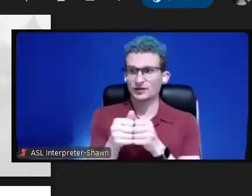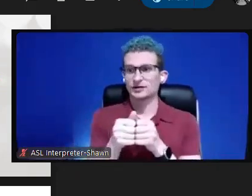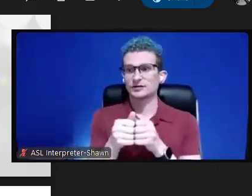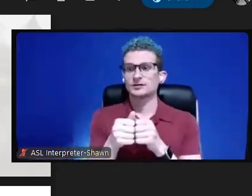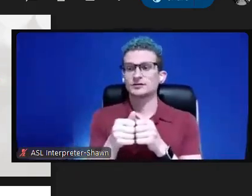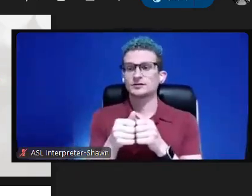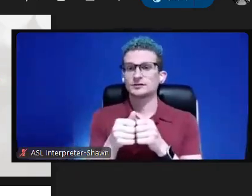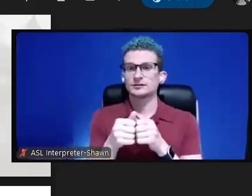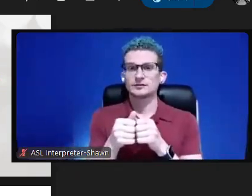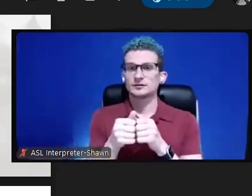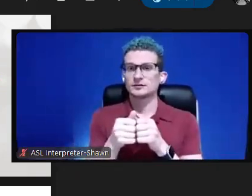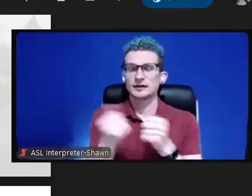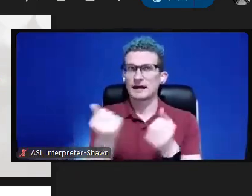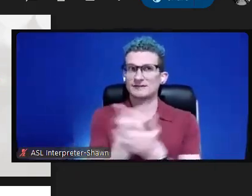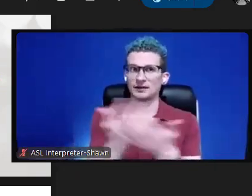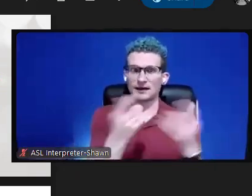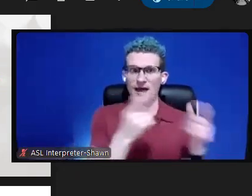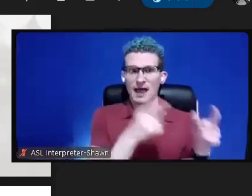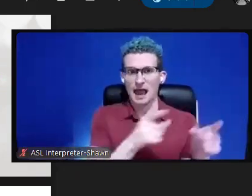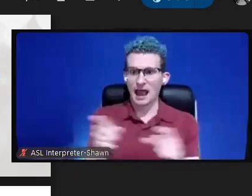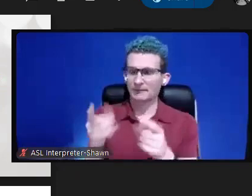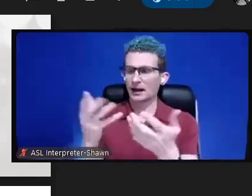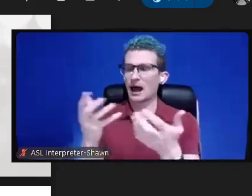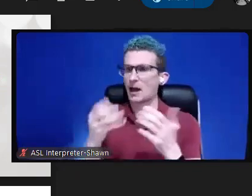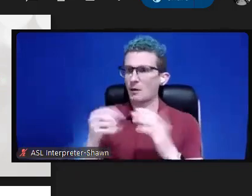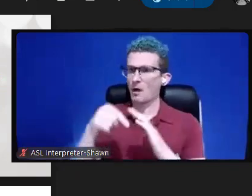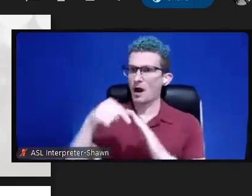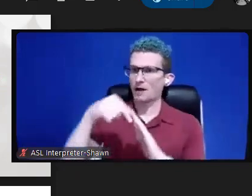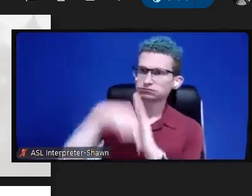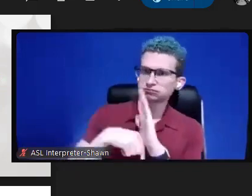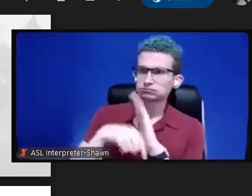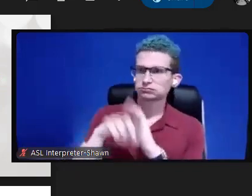we could get a whole entire debrief all the way down from